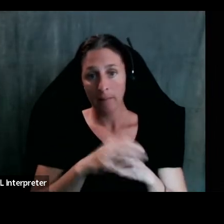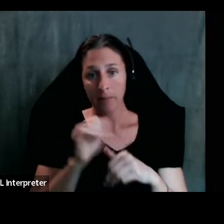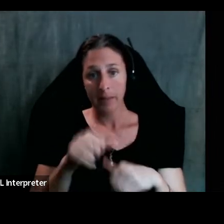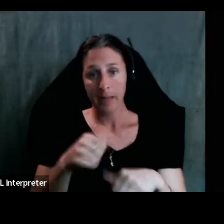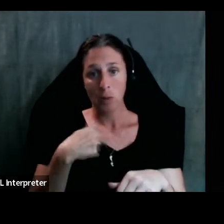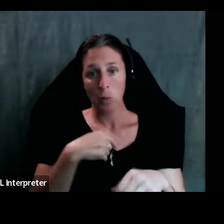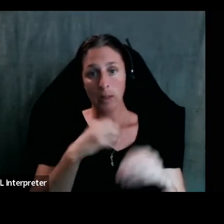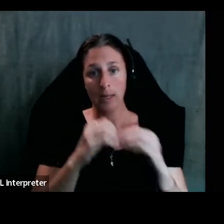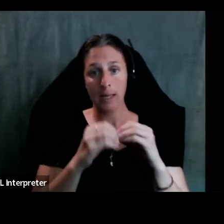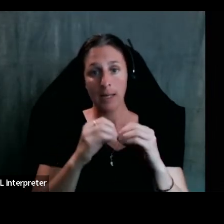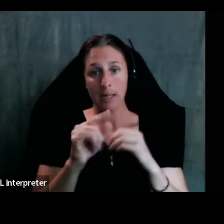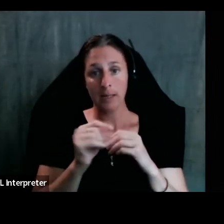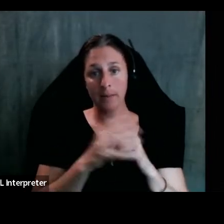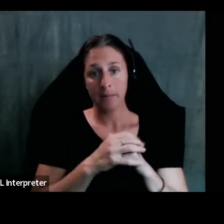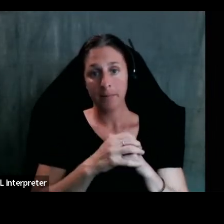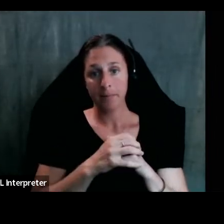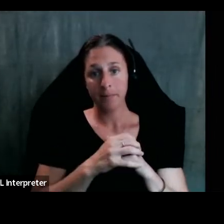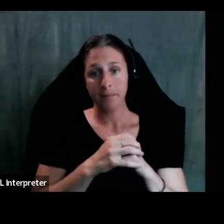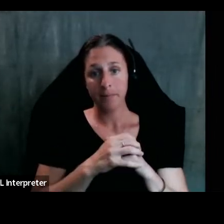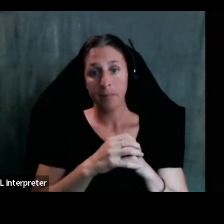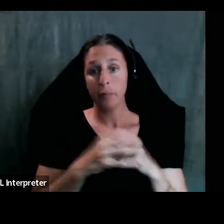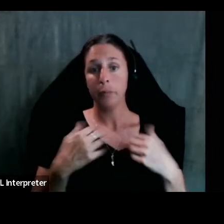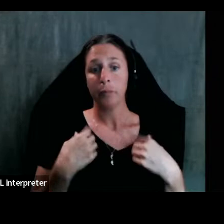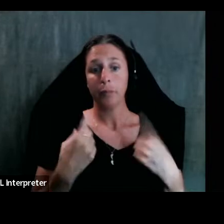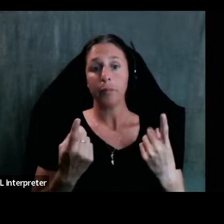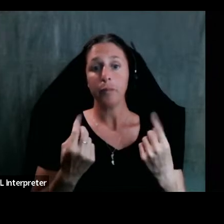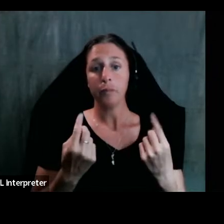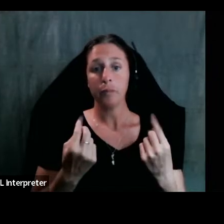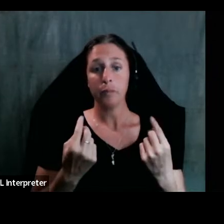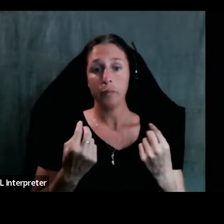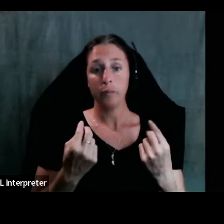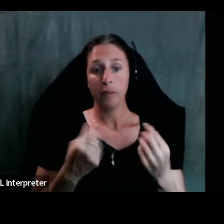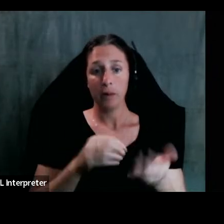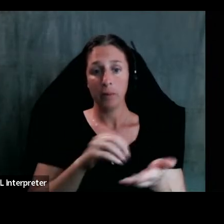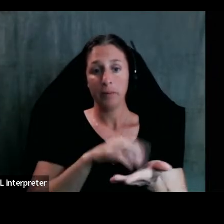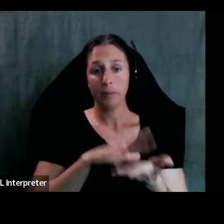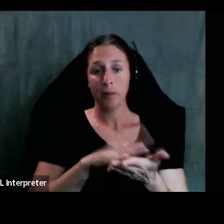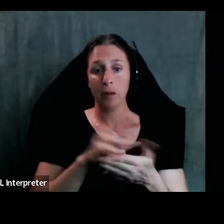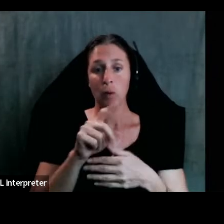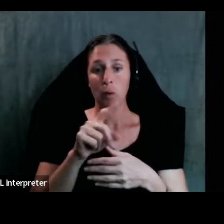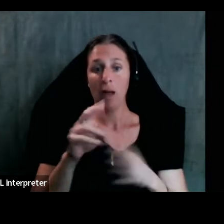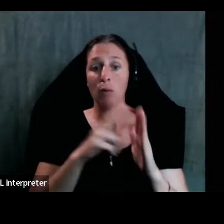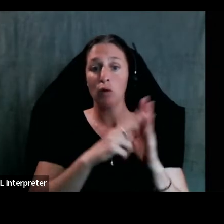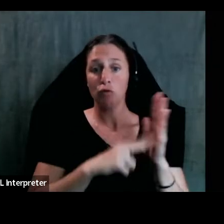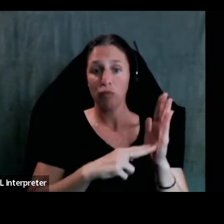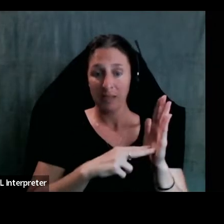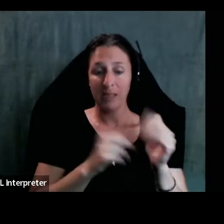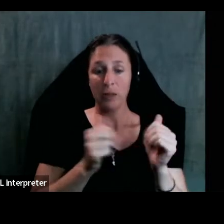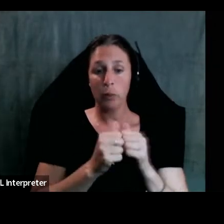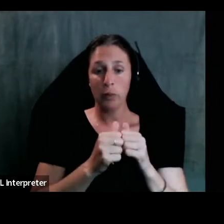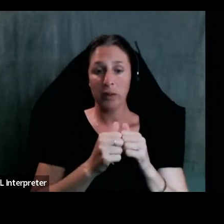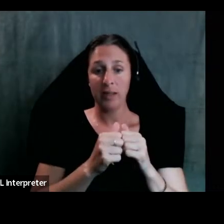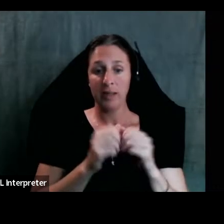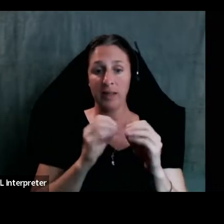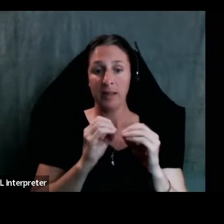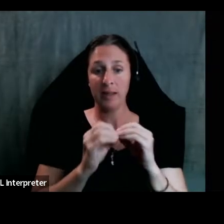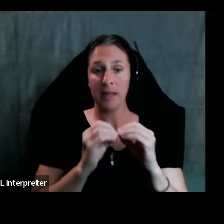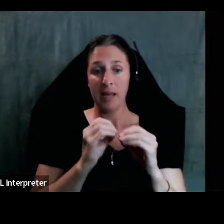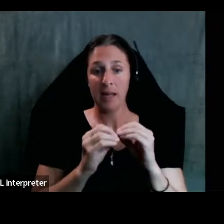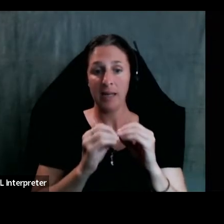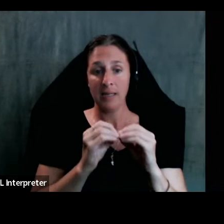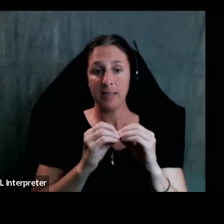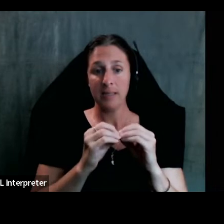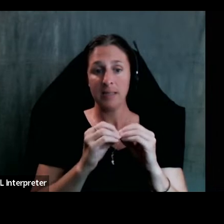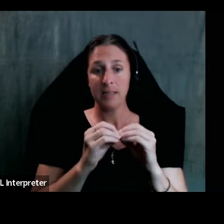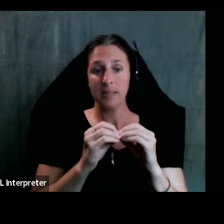it? So what I'll do, I just took down some notes. Let me read it with the edits. And it's going to be